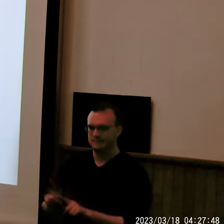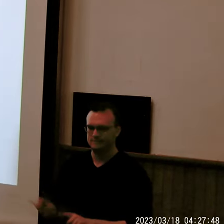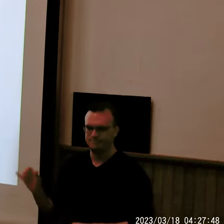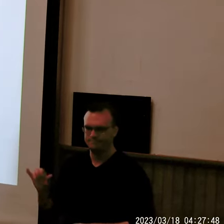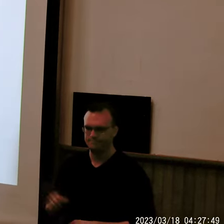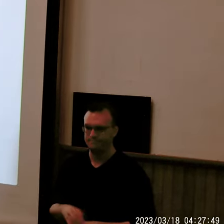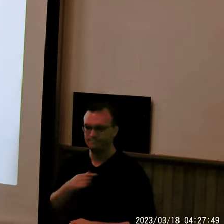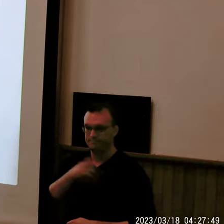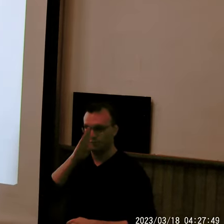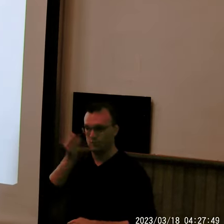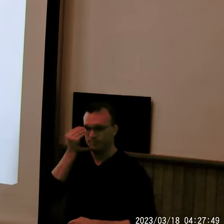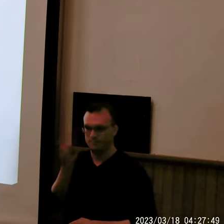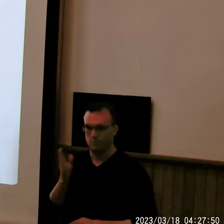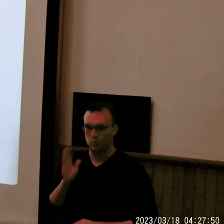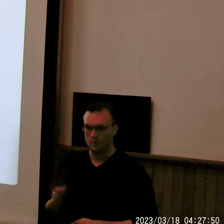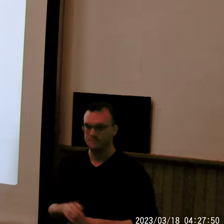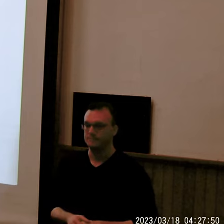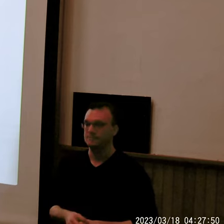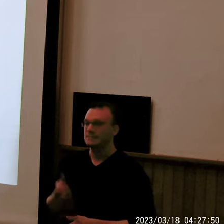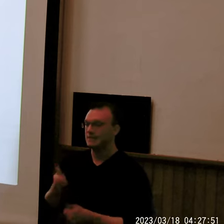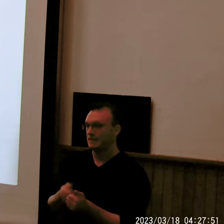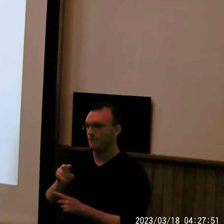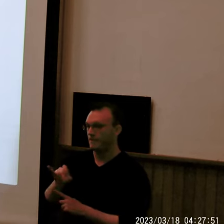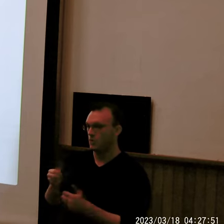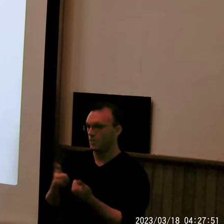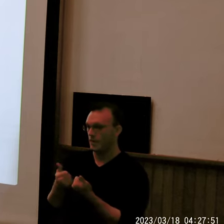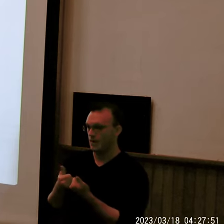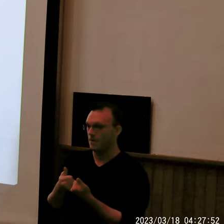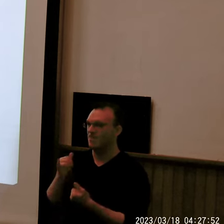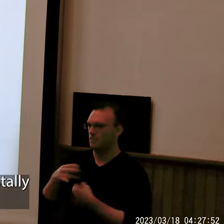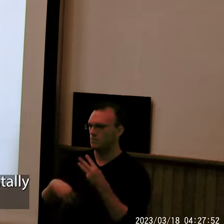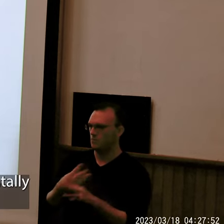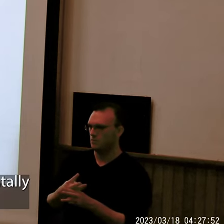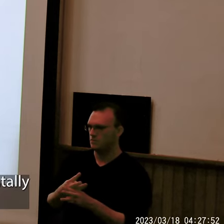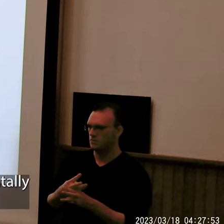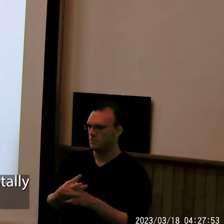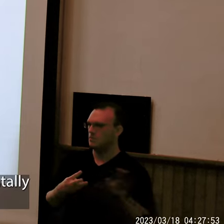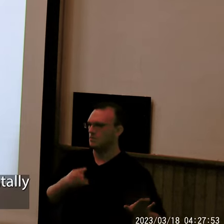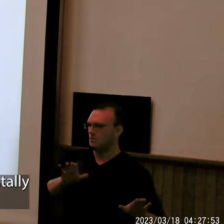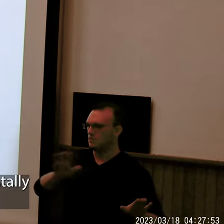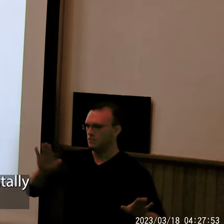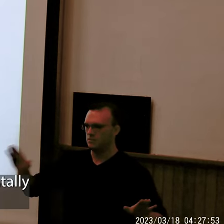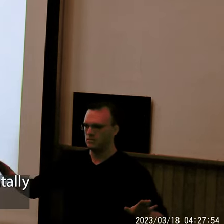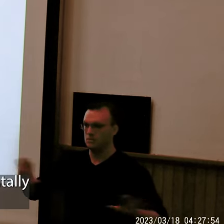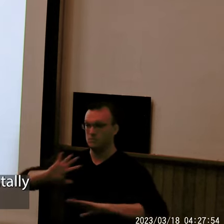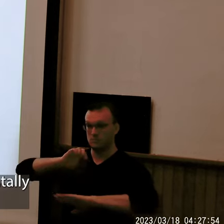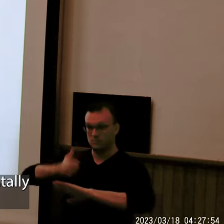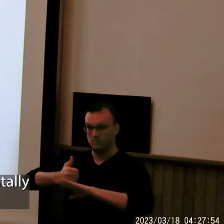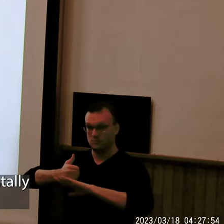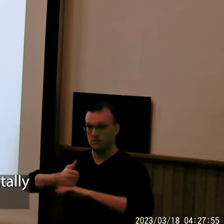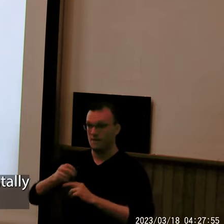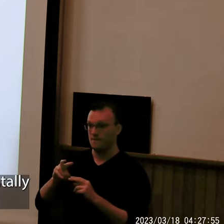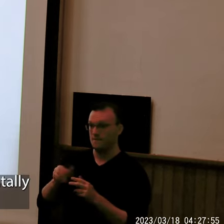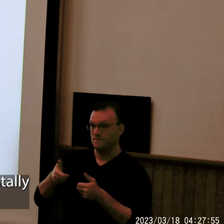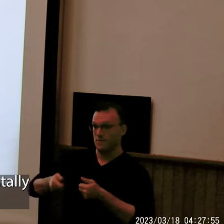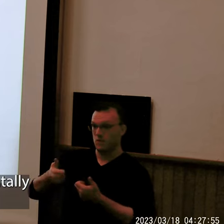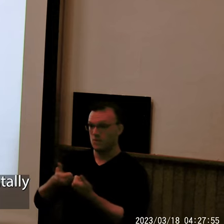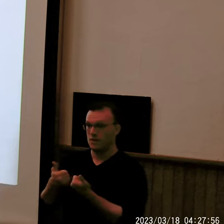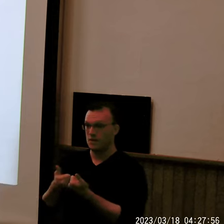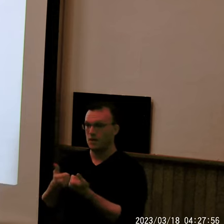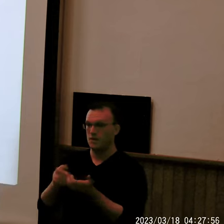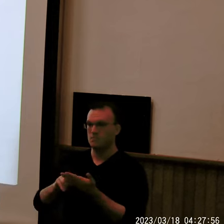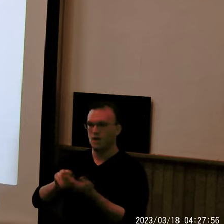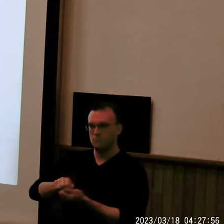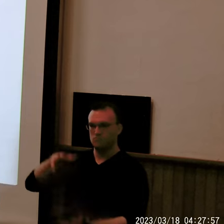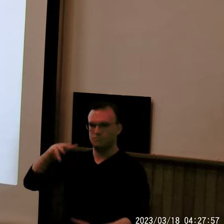So let me be direct. Every video game is a world. Creating video games is fundamentally the work of building